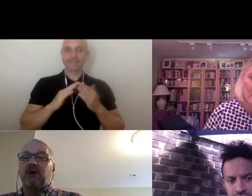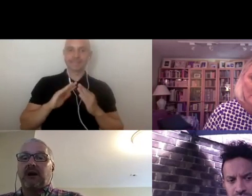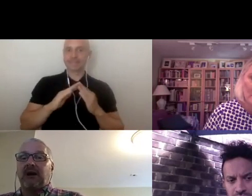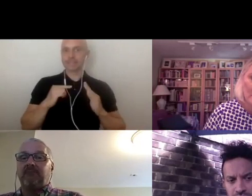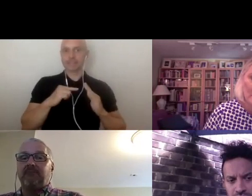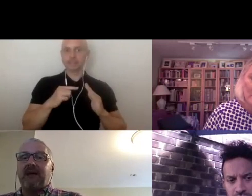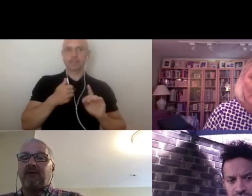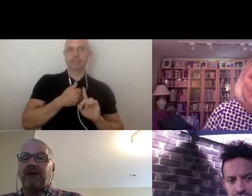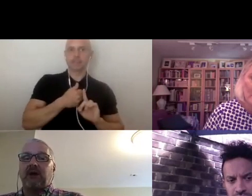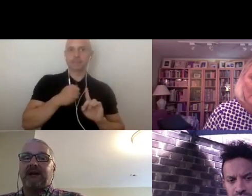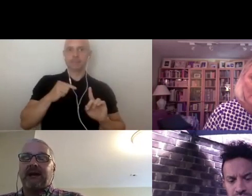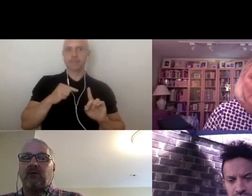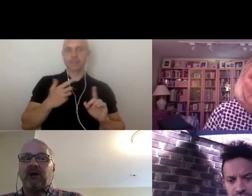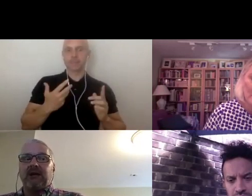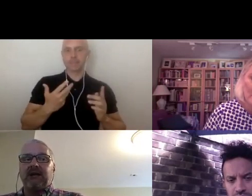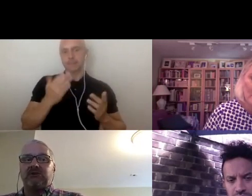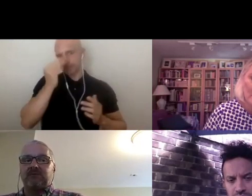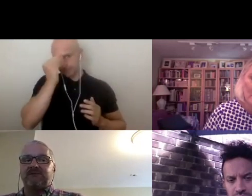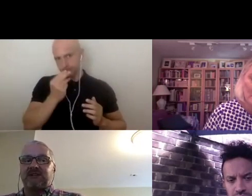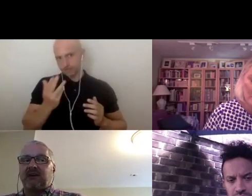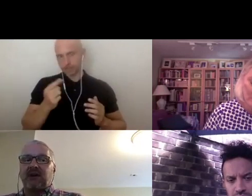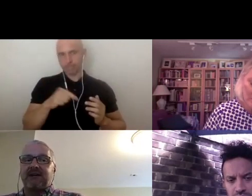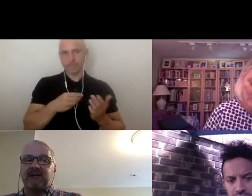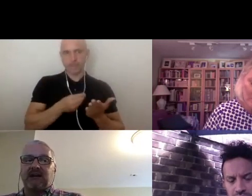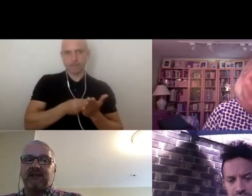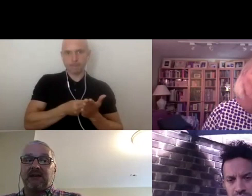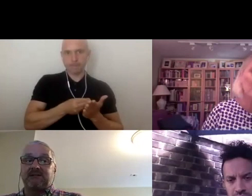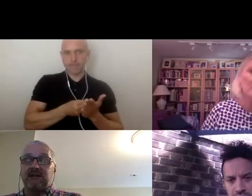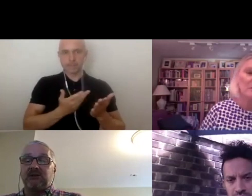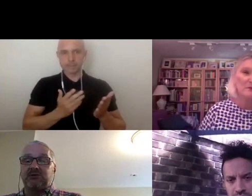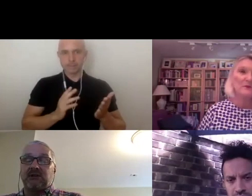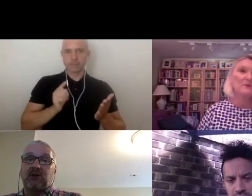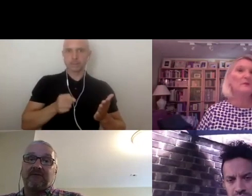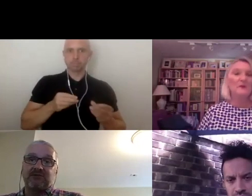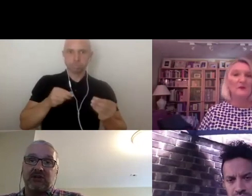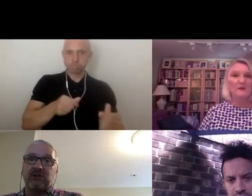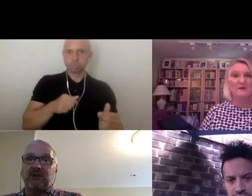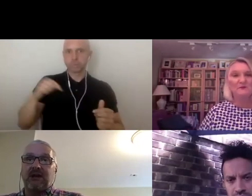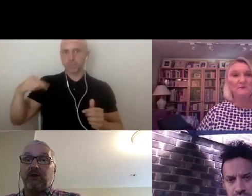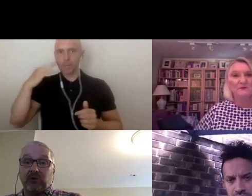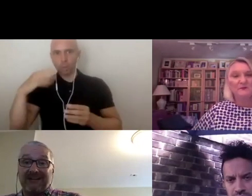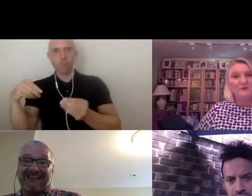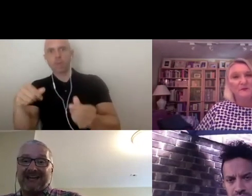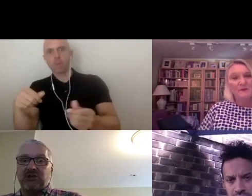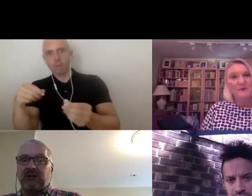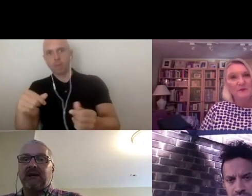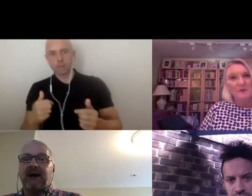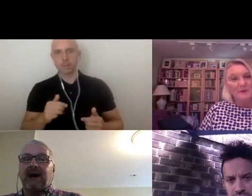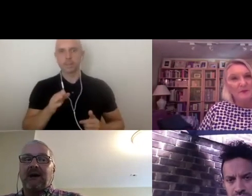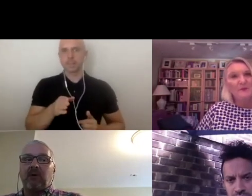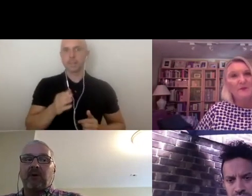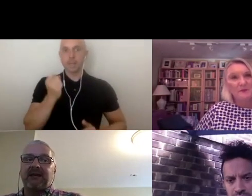burden area right now. In terms of standardizing it, I think it's an interesting conversation that we could engage